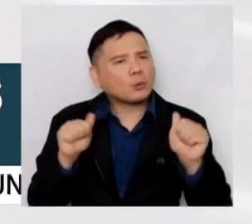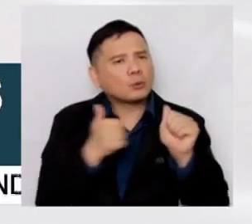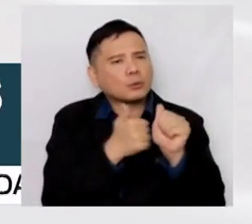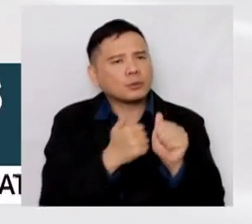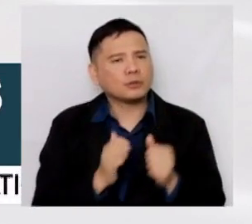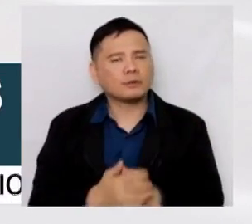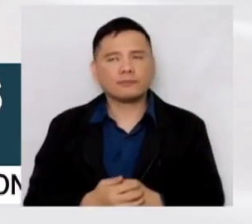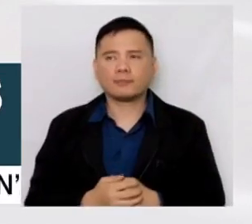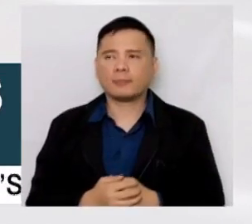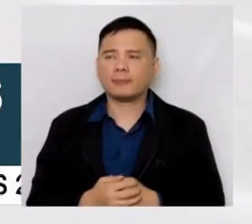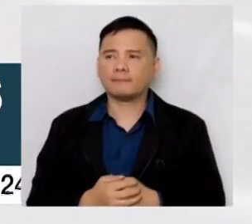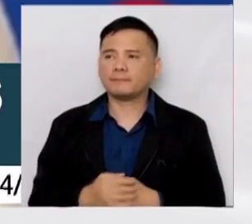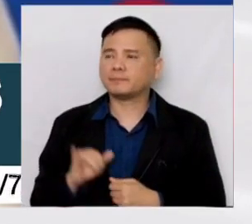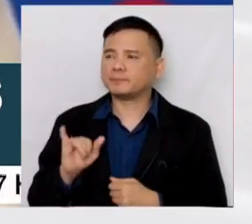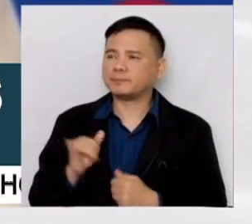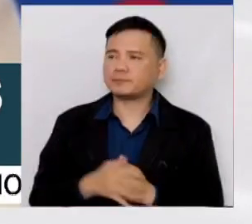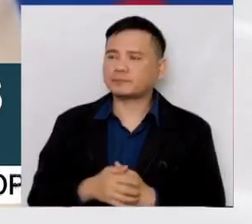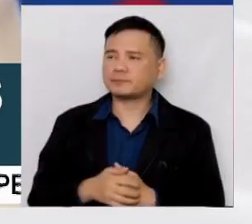things that we'd like